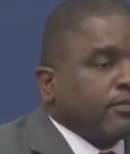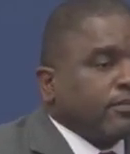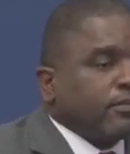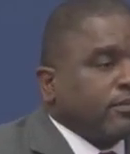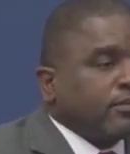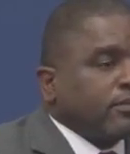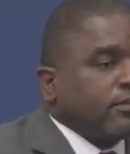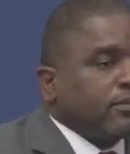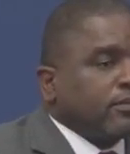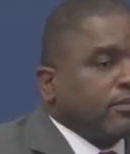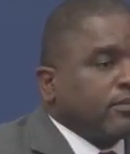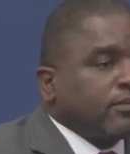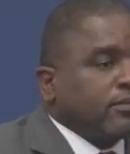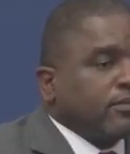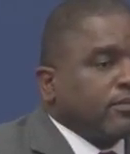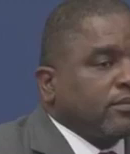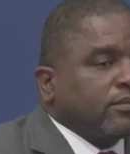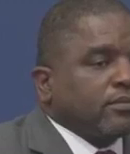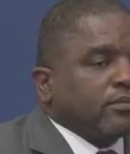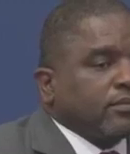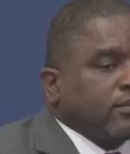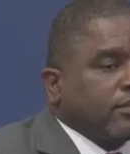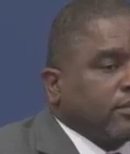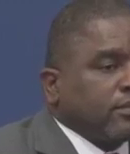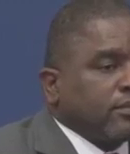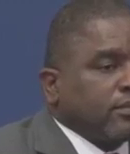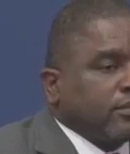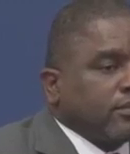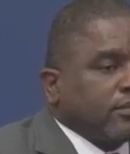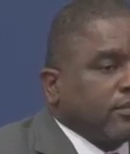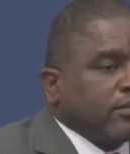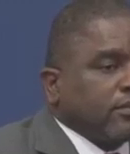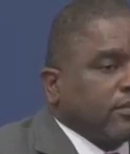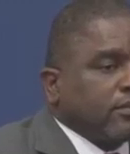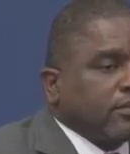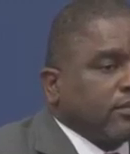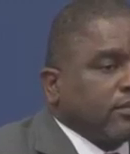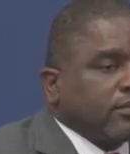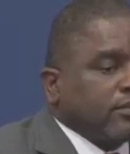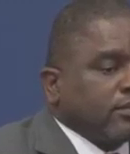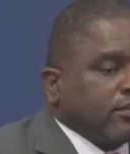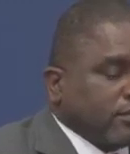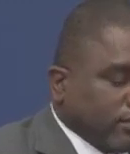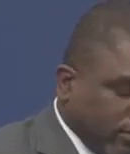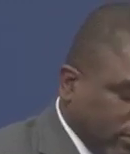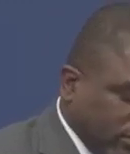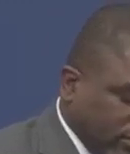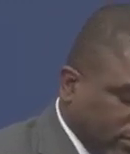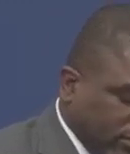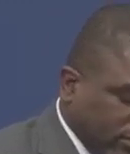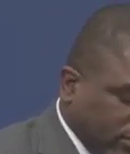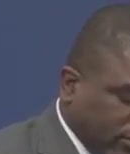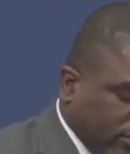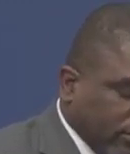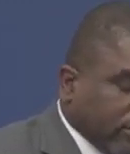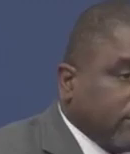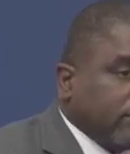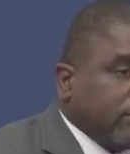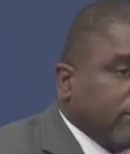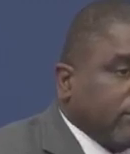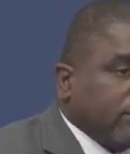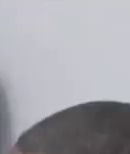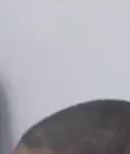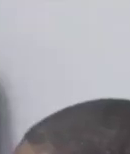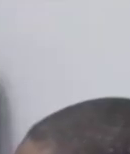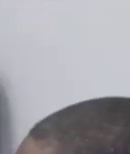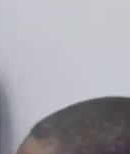right. Go ahead. I'm Corey Connolly, News Day, Mrs. Davidson-Celestine. You are receiving a baptism of